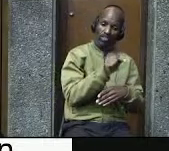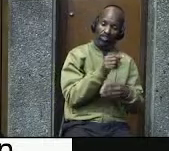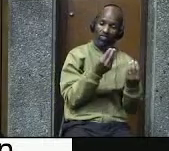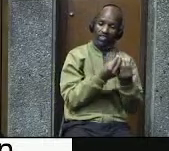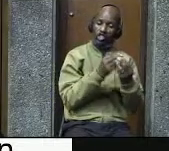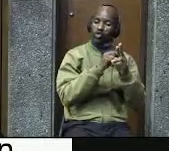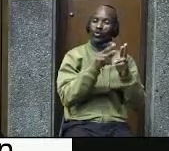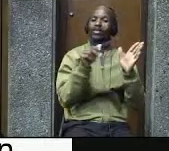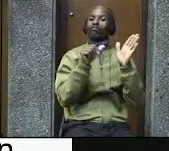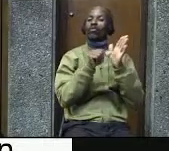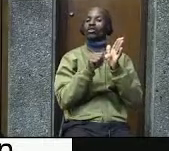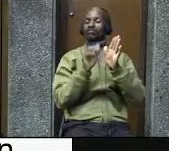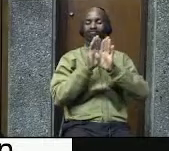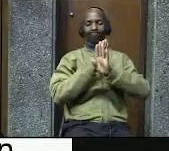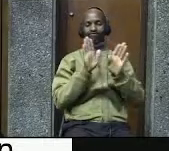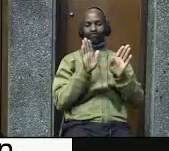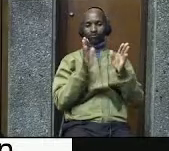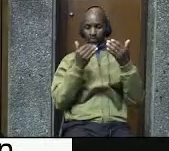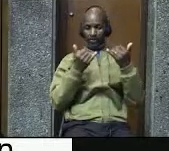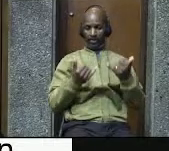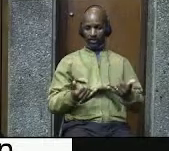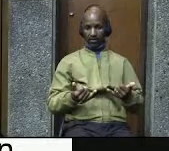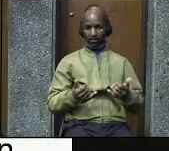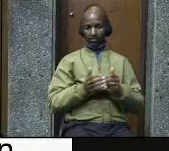sa tlhole le le teng.